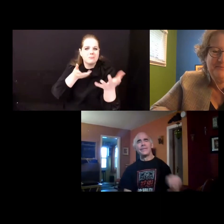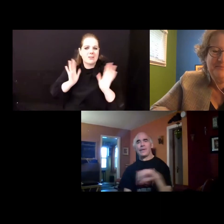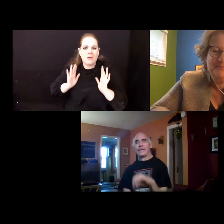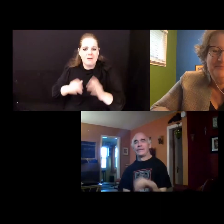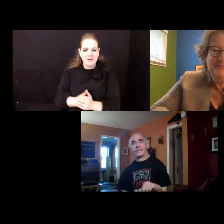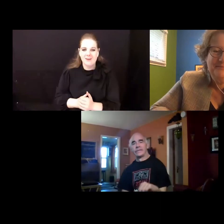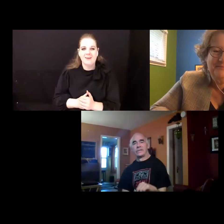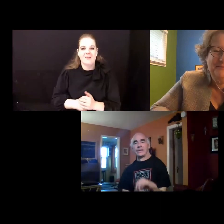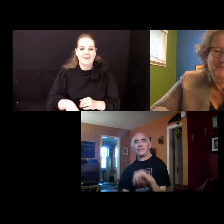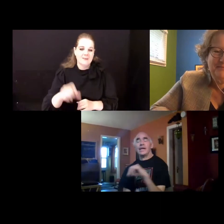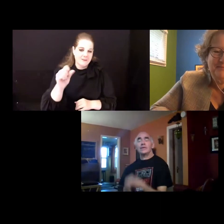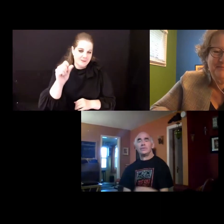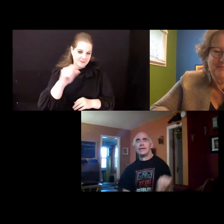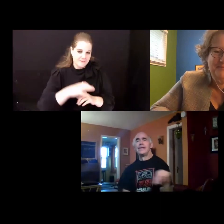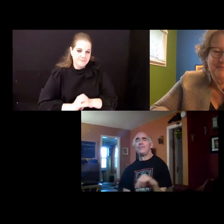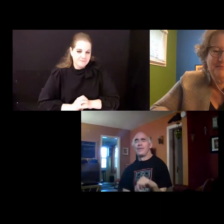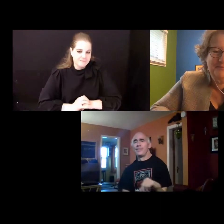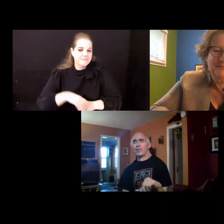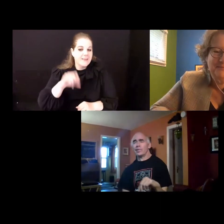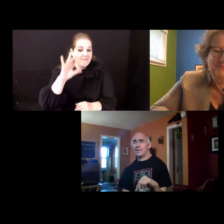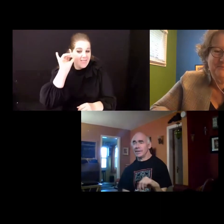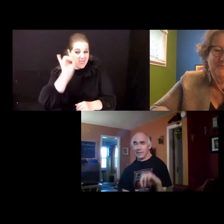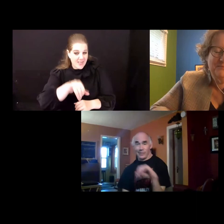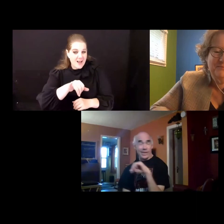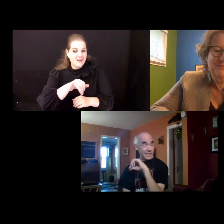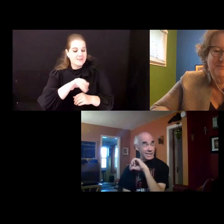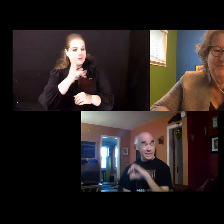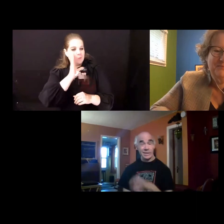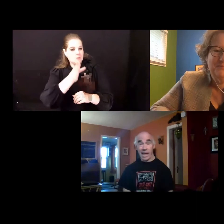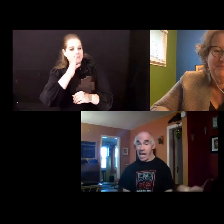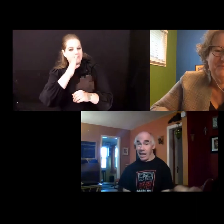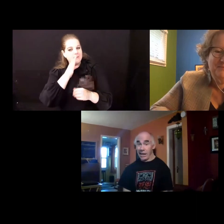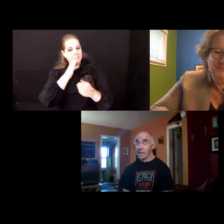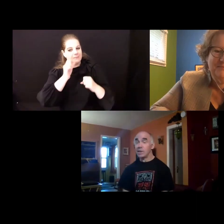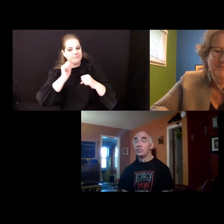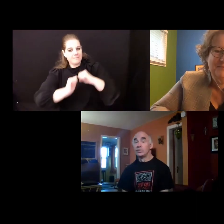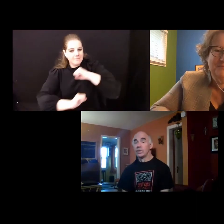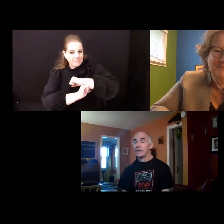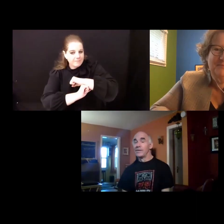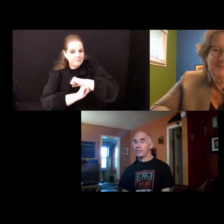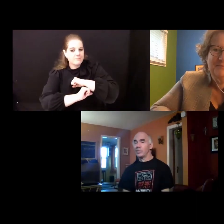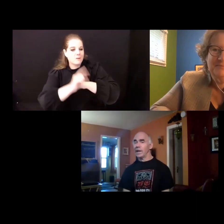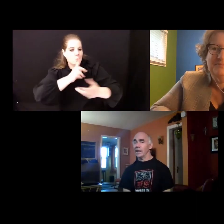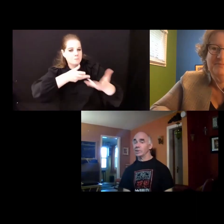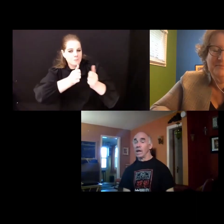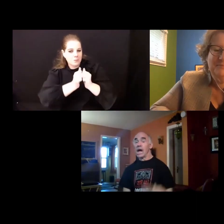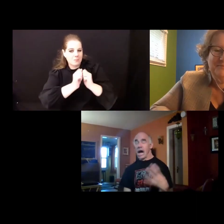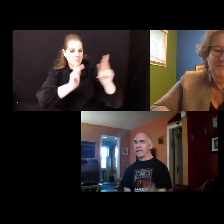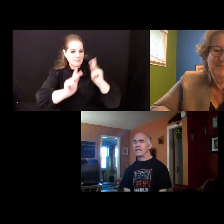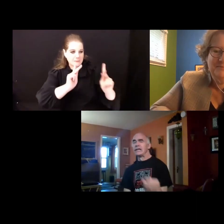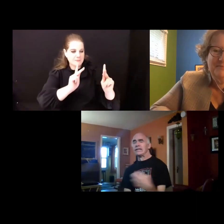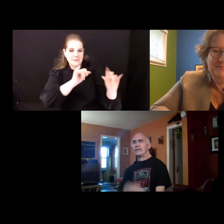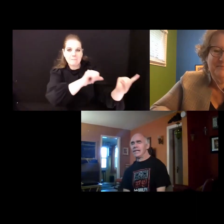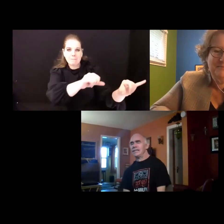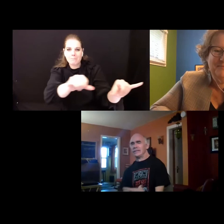be the basis of treating people with disabilities like you treat everyone else, are